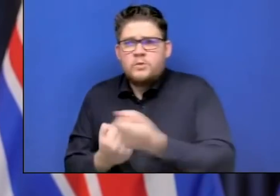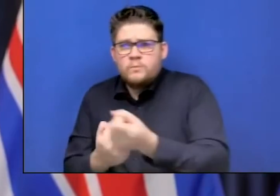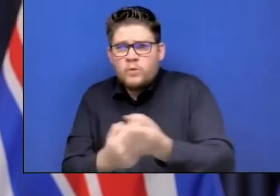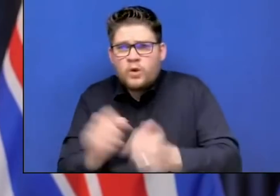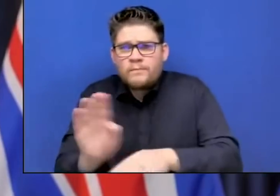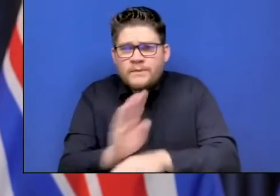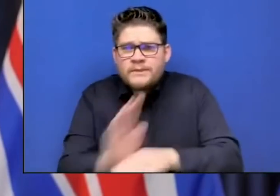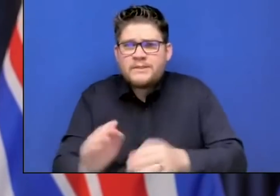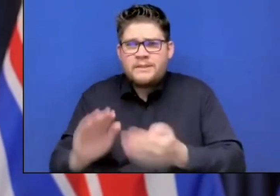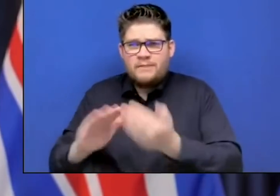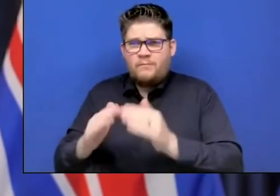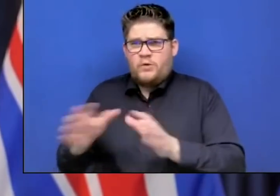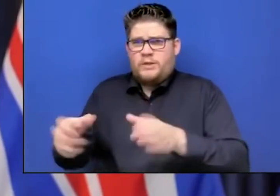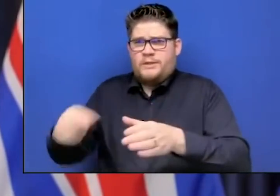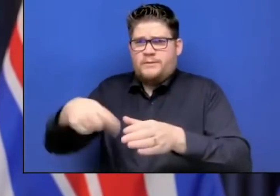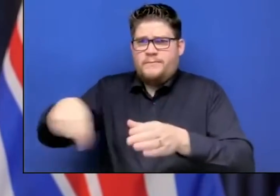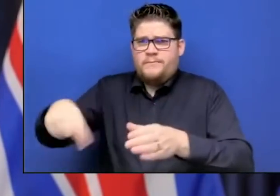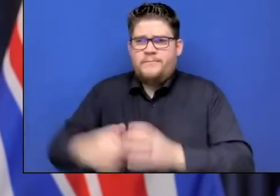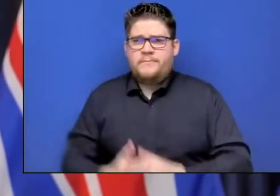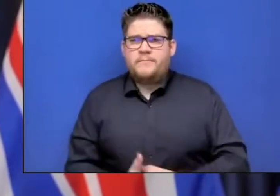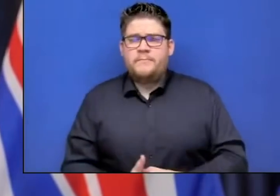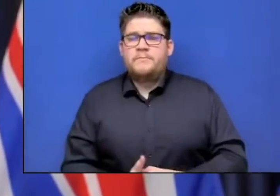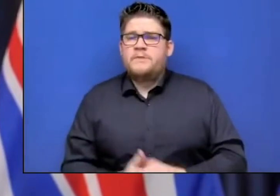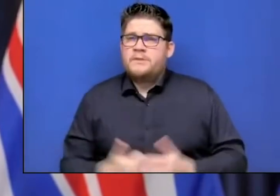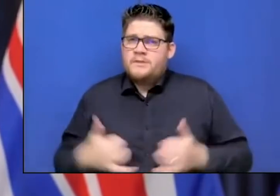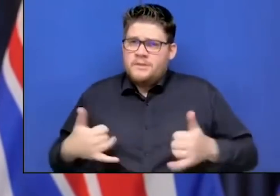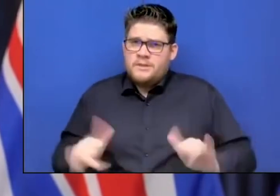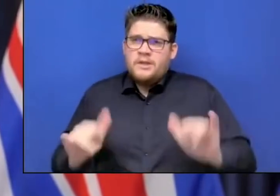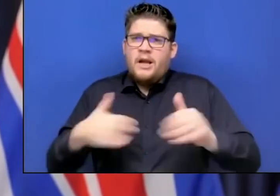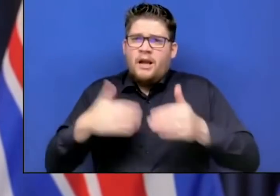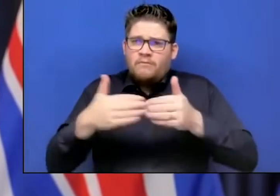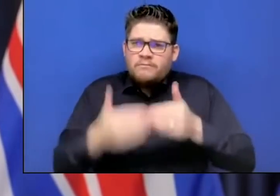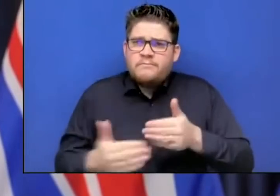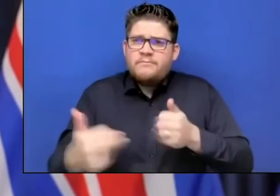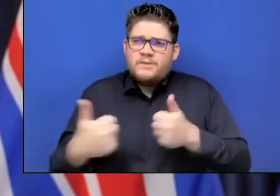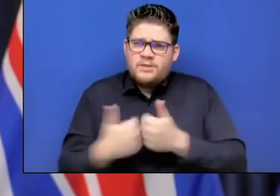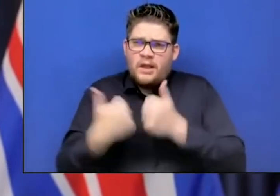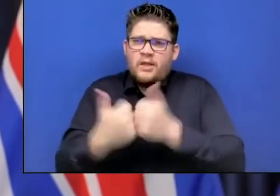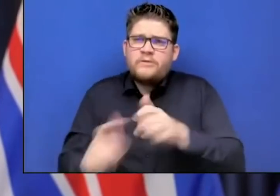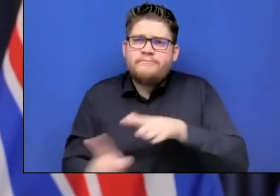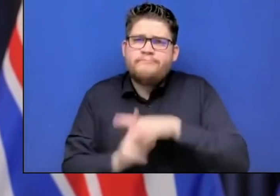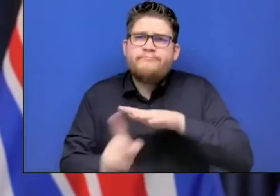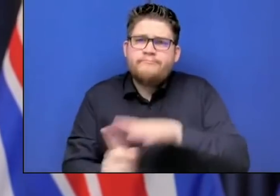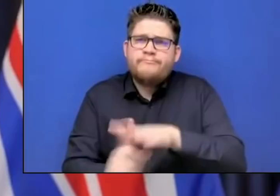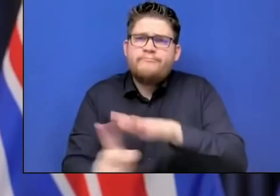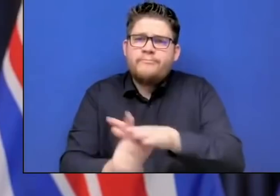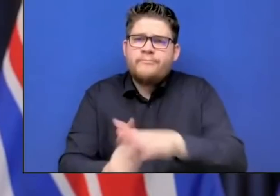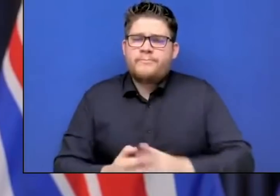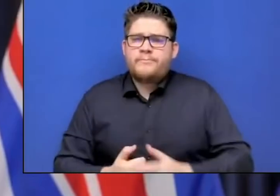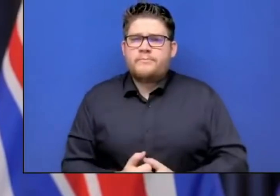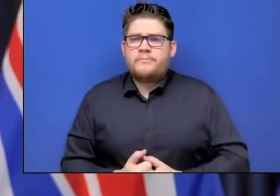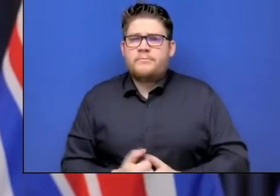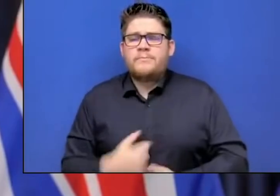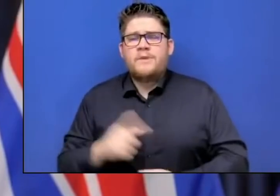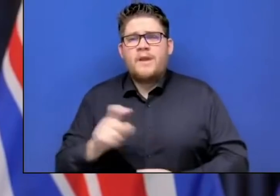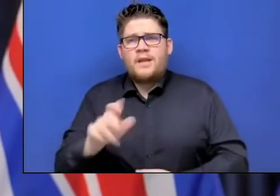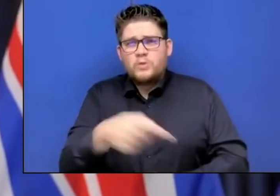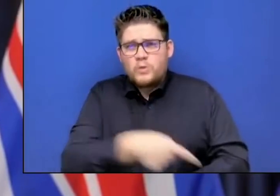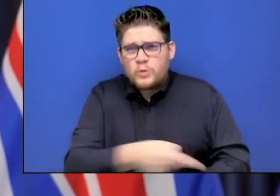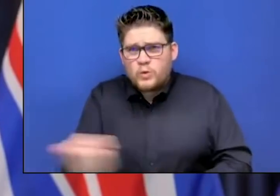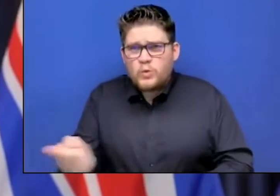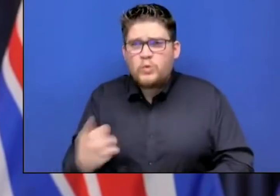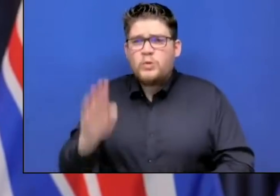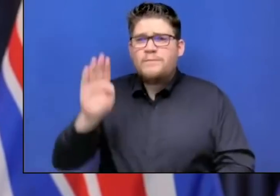big challenges ahead of us. In the coming week, I urge British Columbians to place close attention to